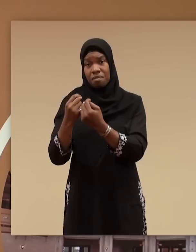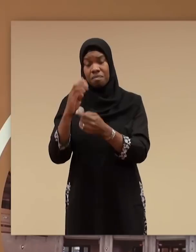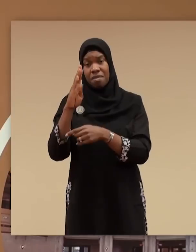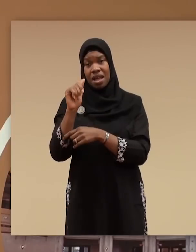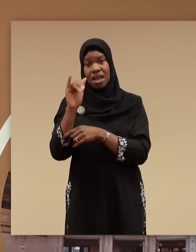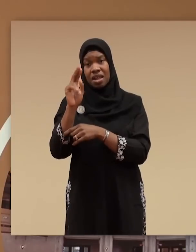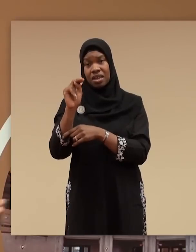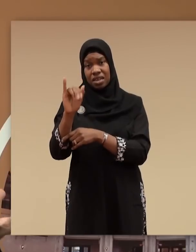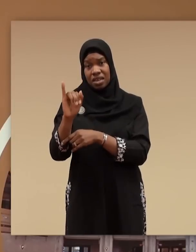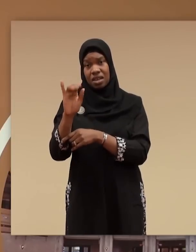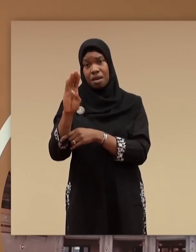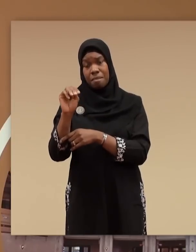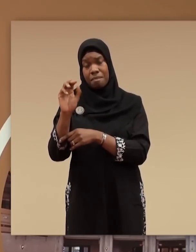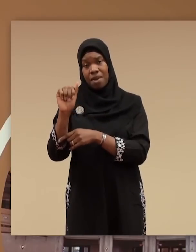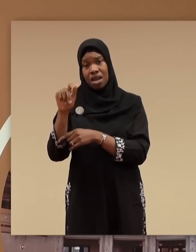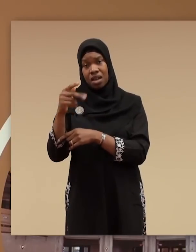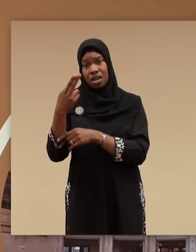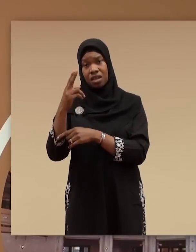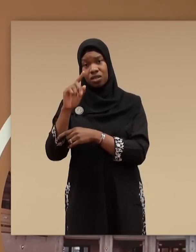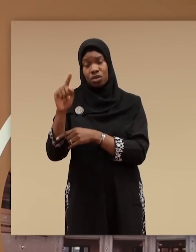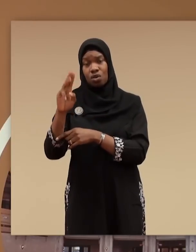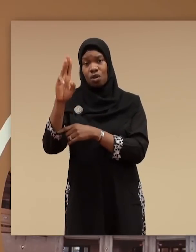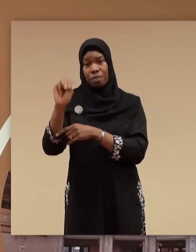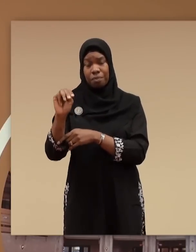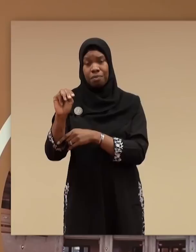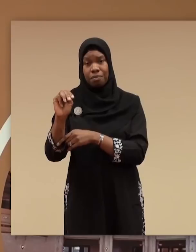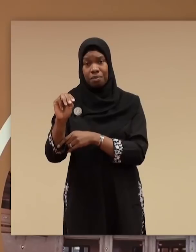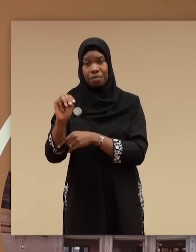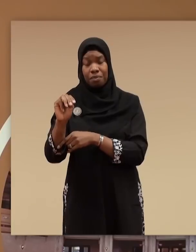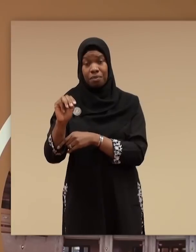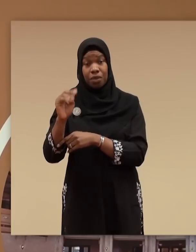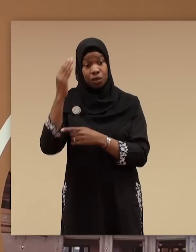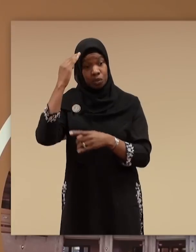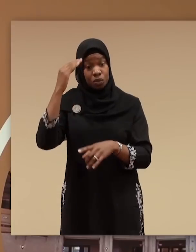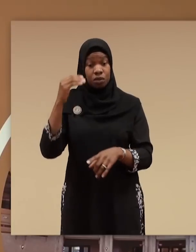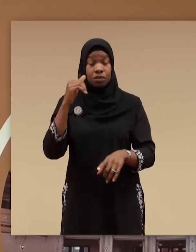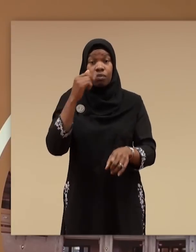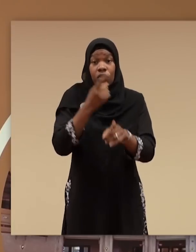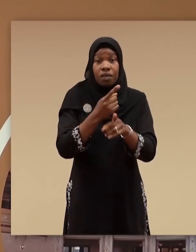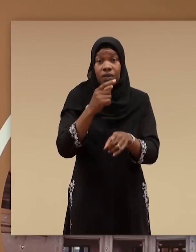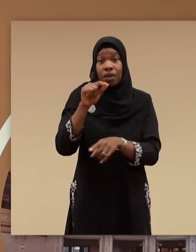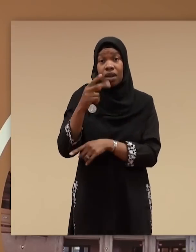very. So they brought the brother of Khalid ibn al-Walid,